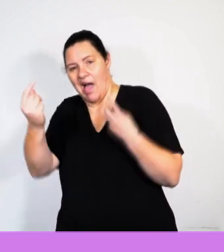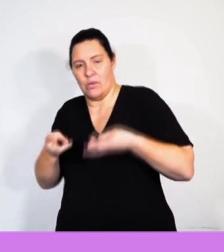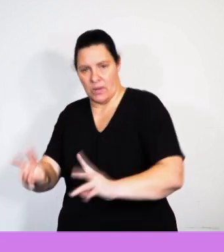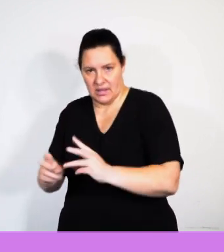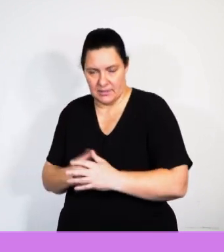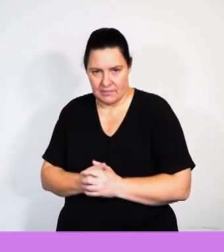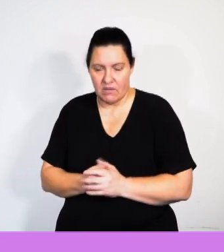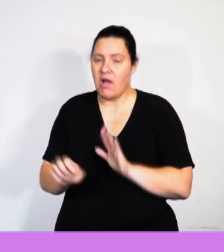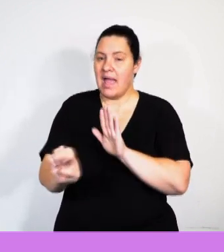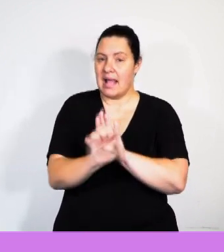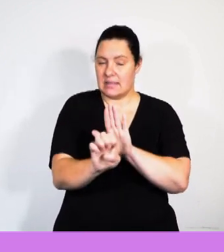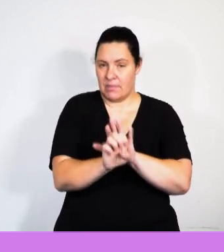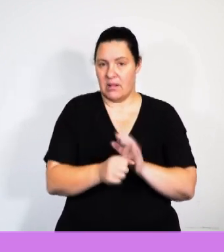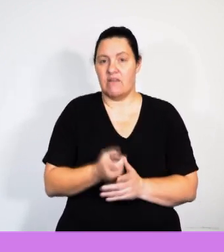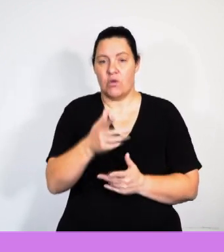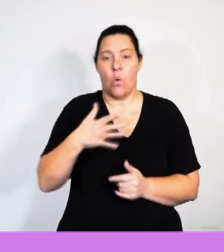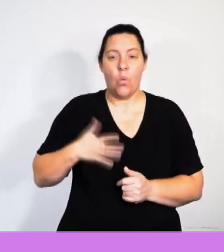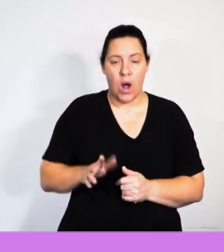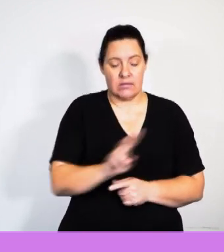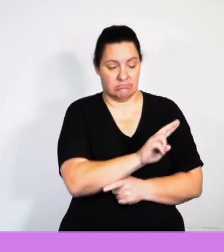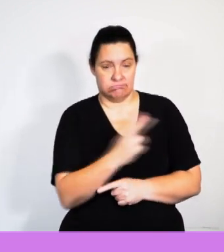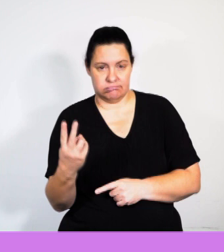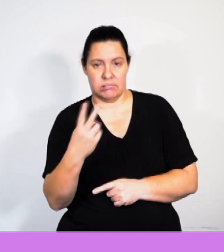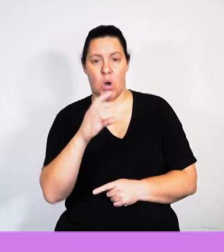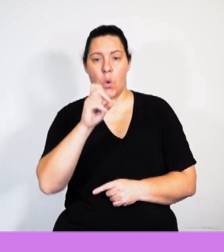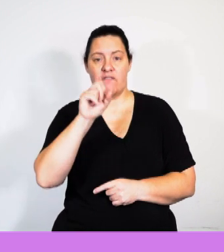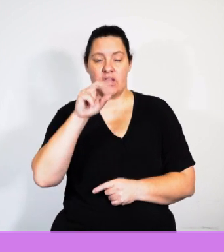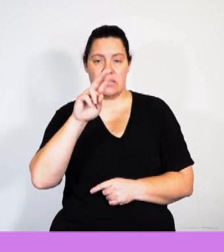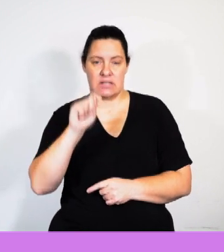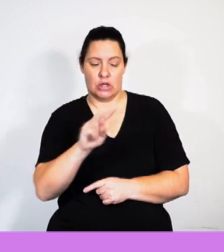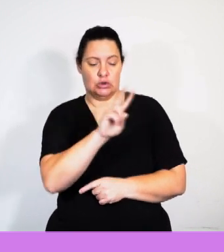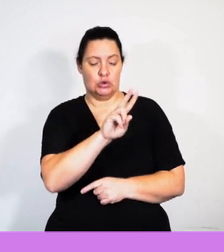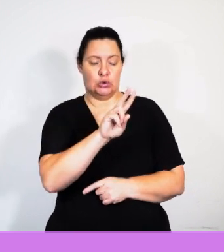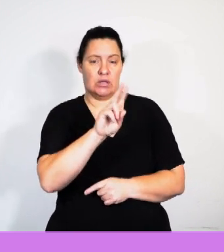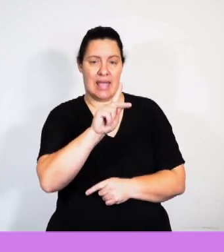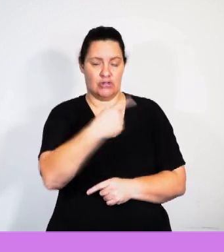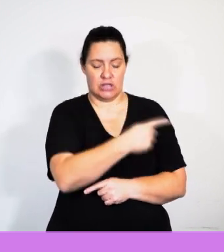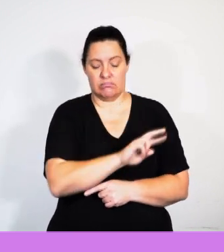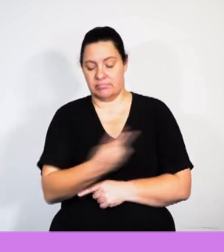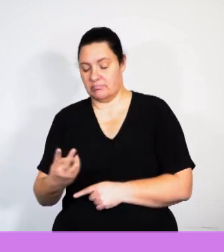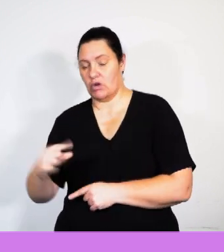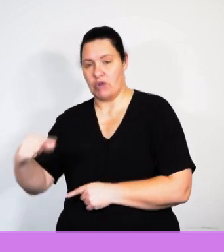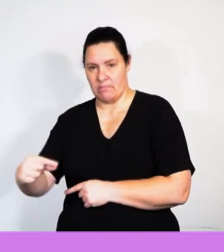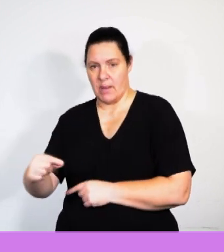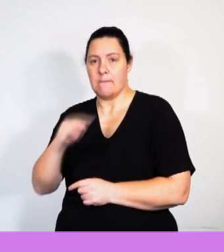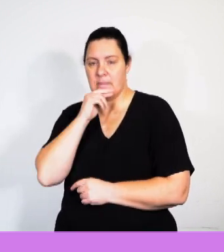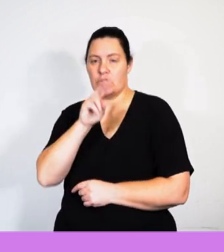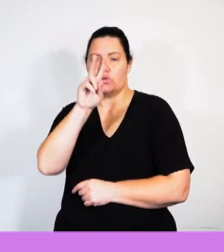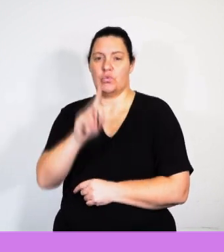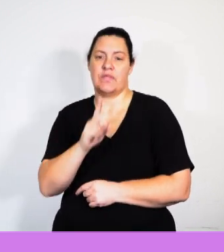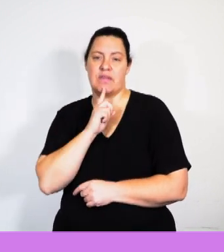to another. For example, if you want to convert 2 kg to grams, the answer will